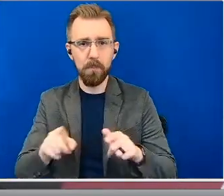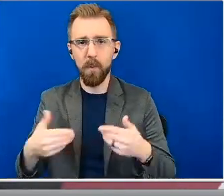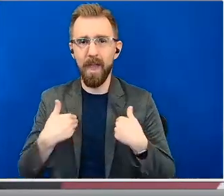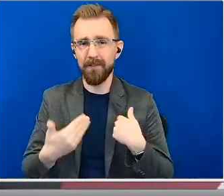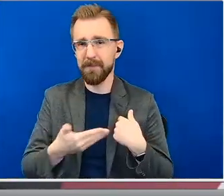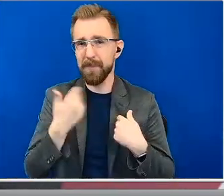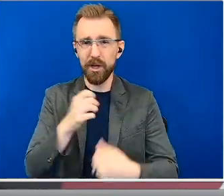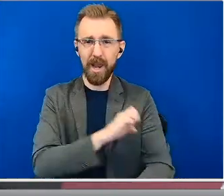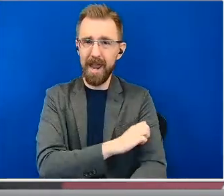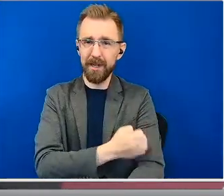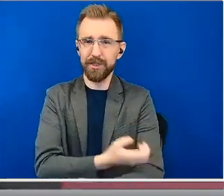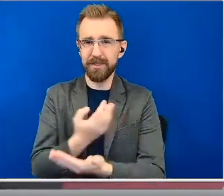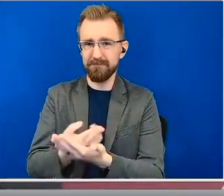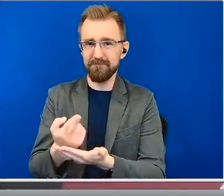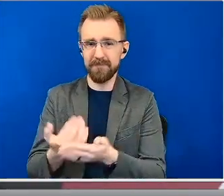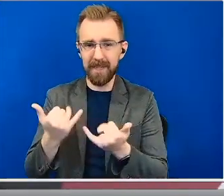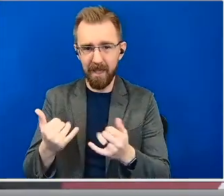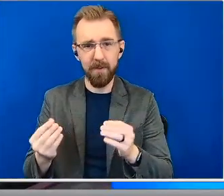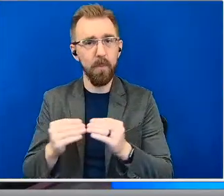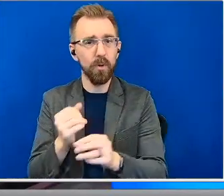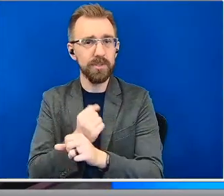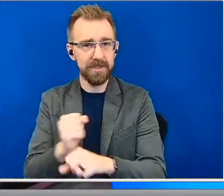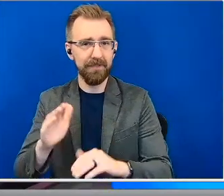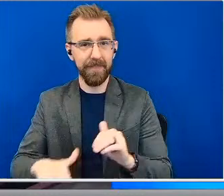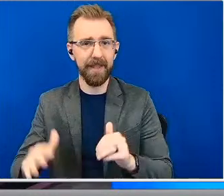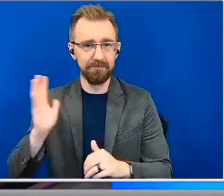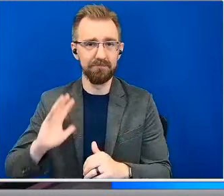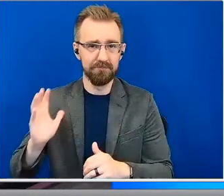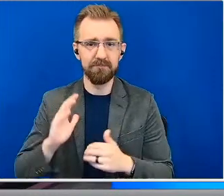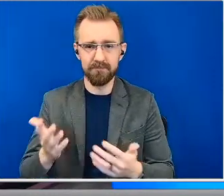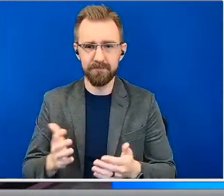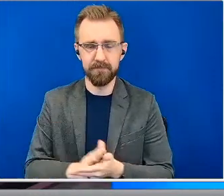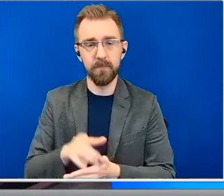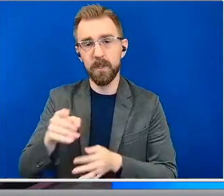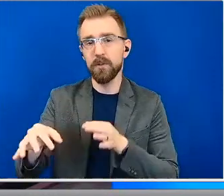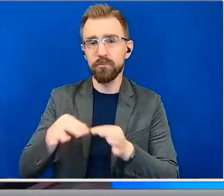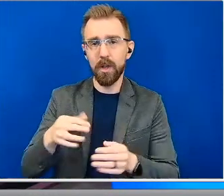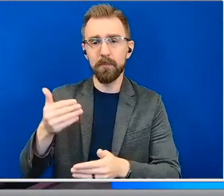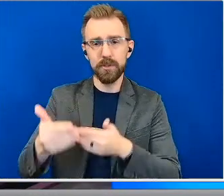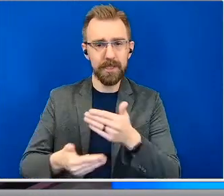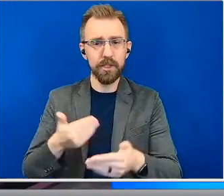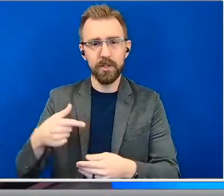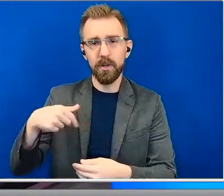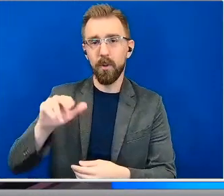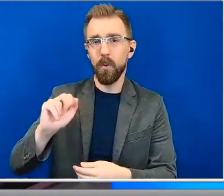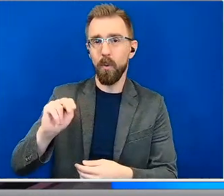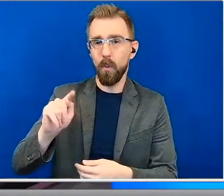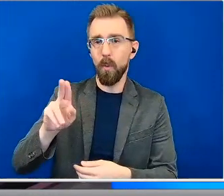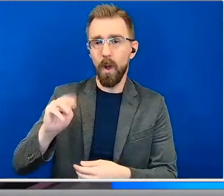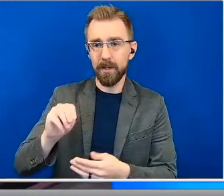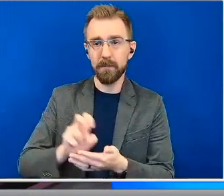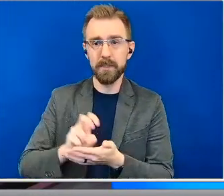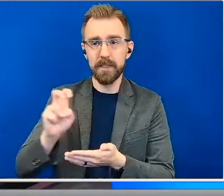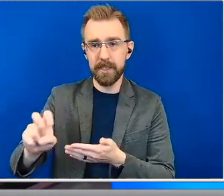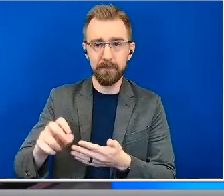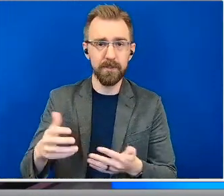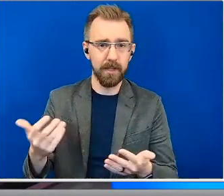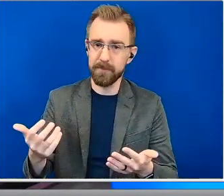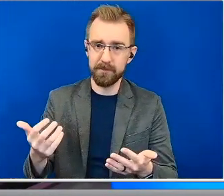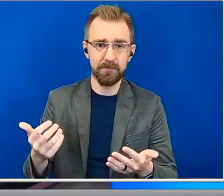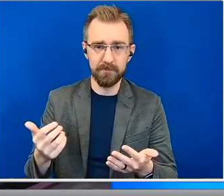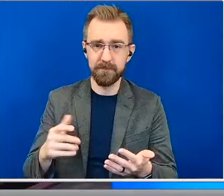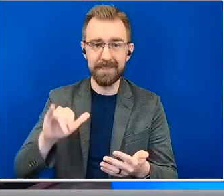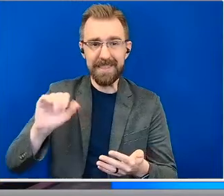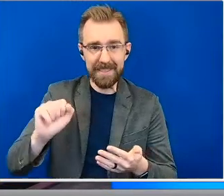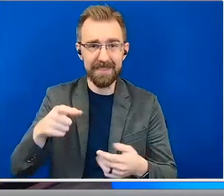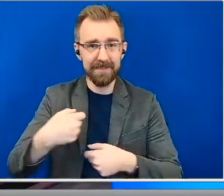certainly much more safer than what they were in the past. Well, when you describe a procedure as a quantum leap, right. It is. Making progress, you're not going to want to